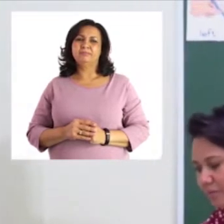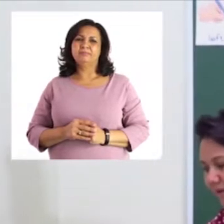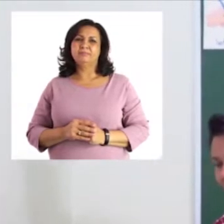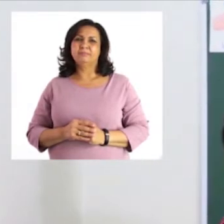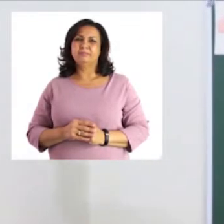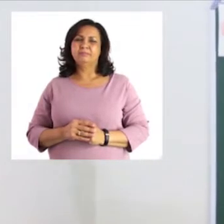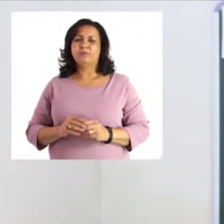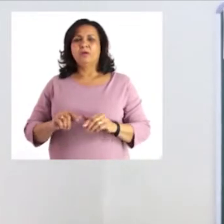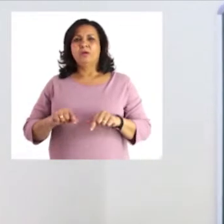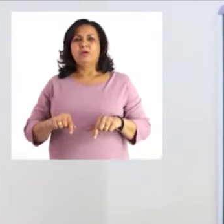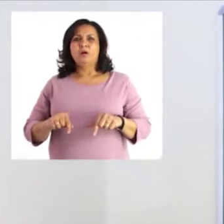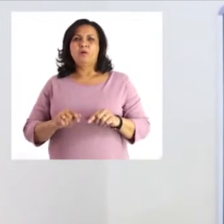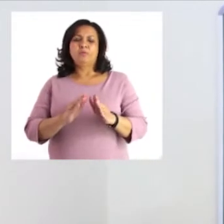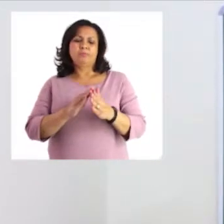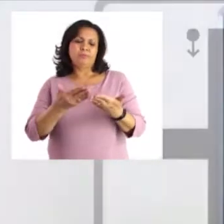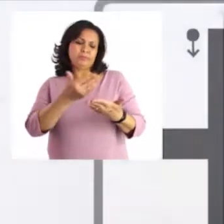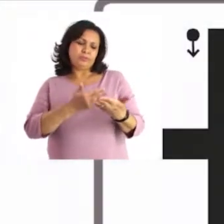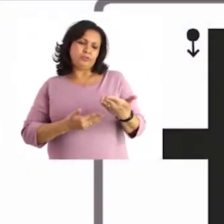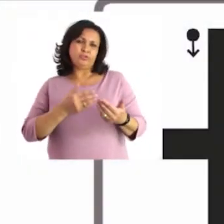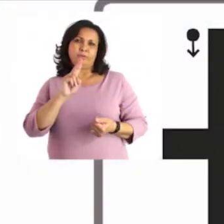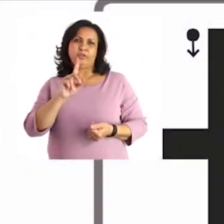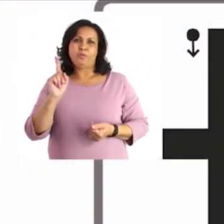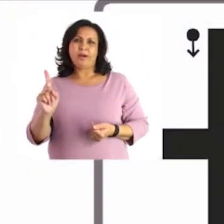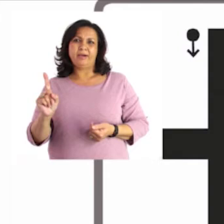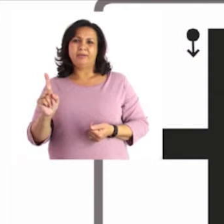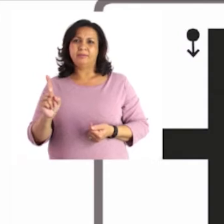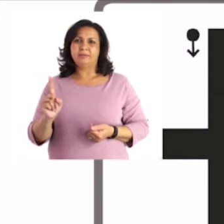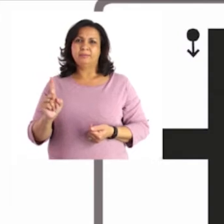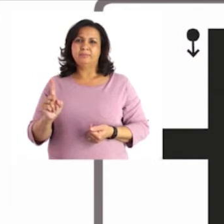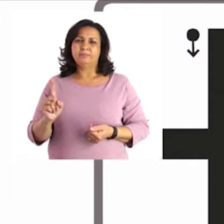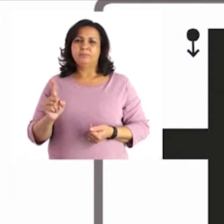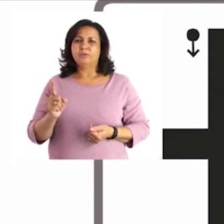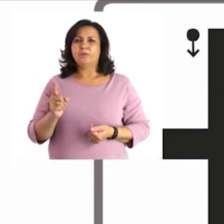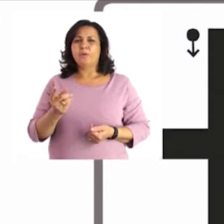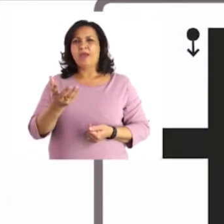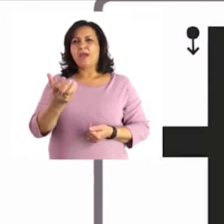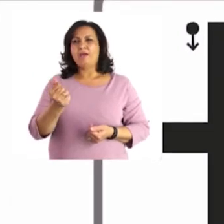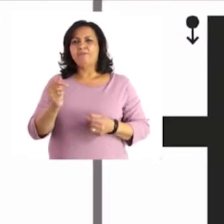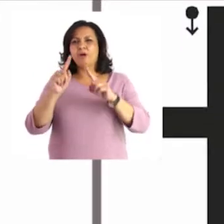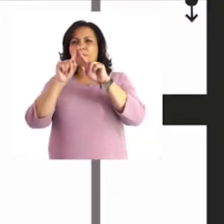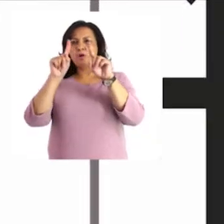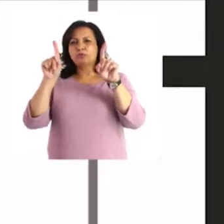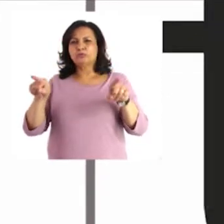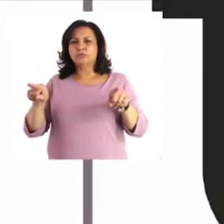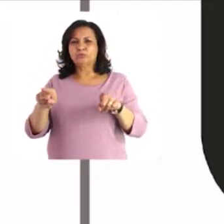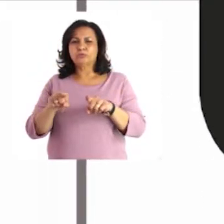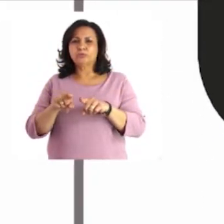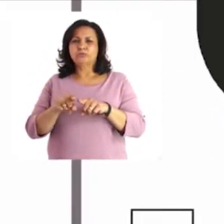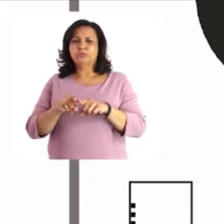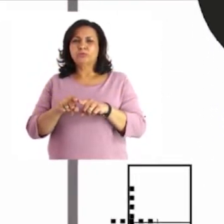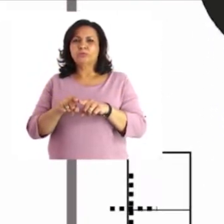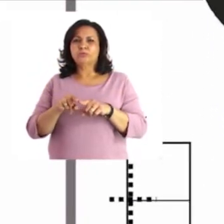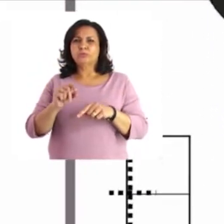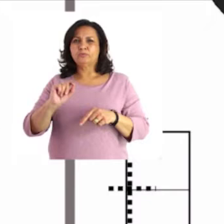now on page 21, we have some blocks for you to fill in.